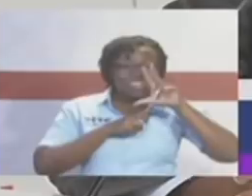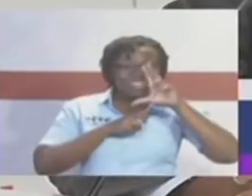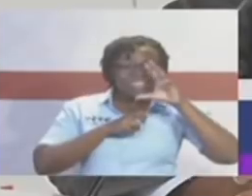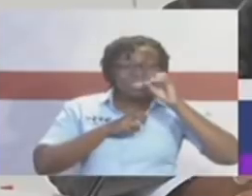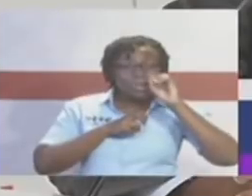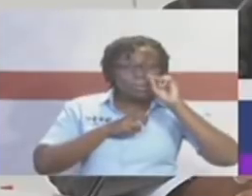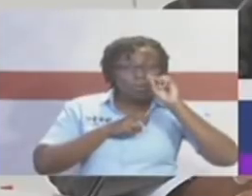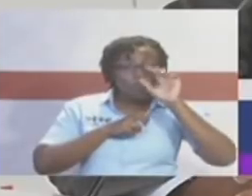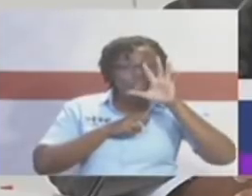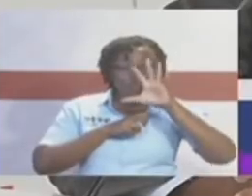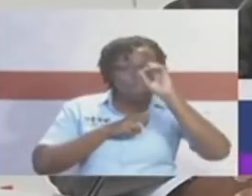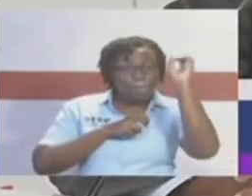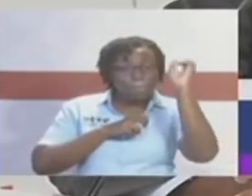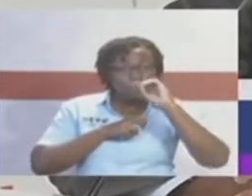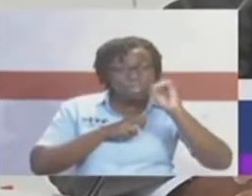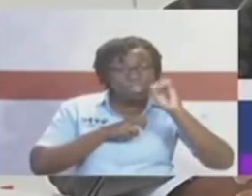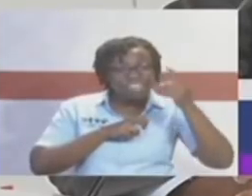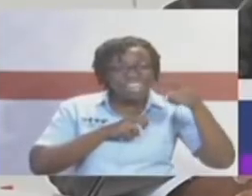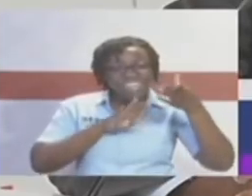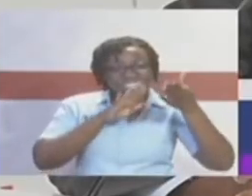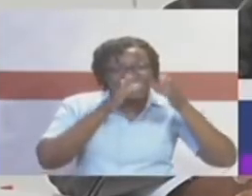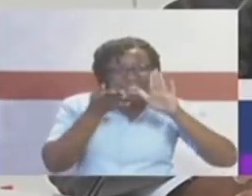30.5% have died from COVID.